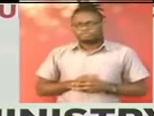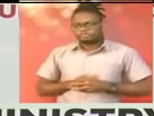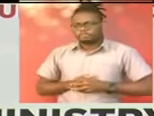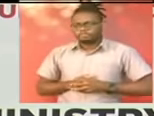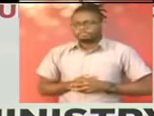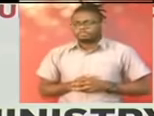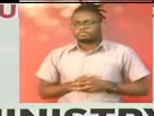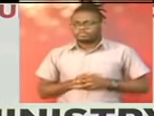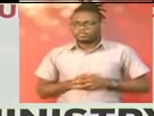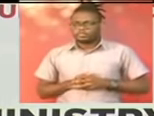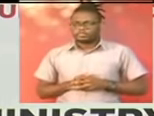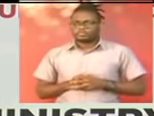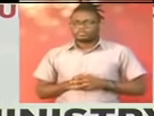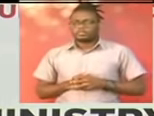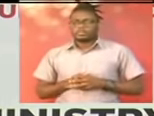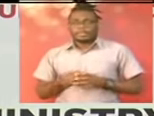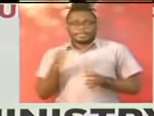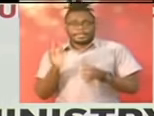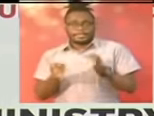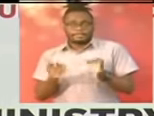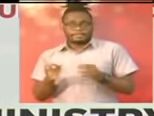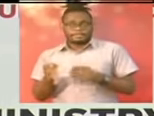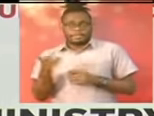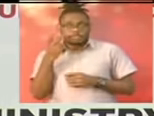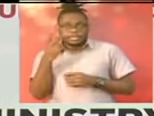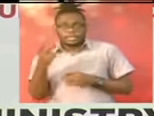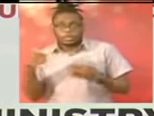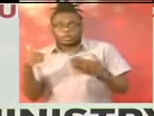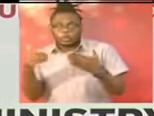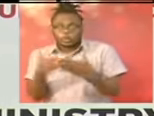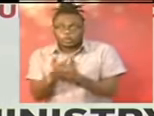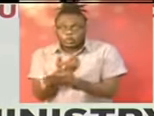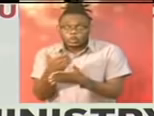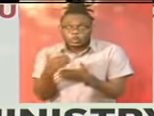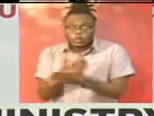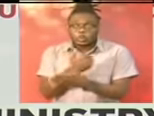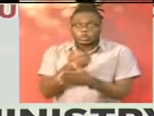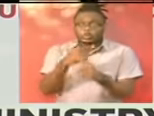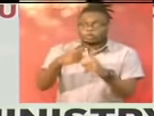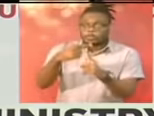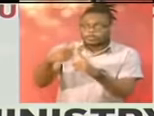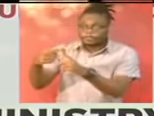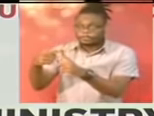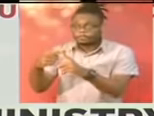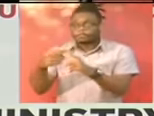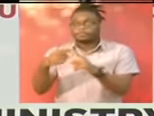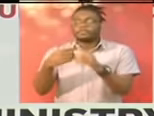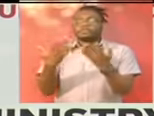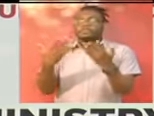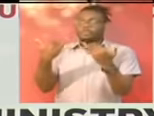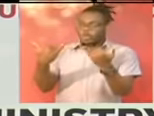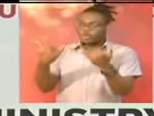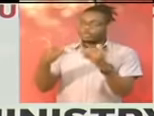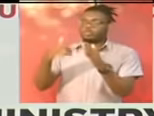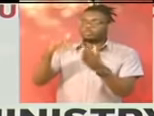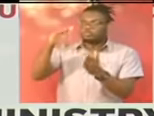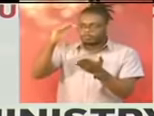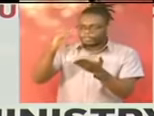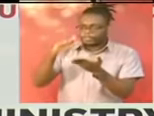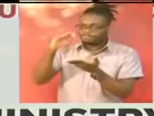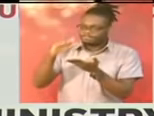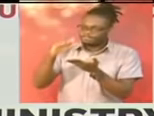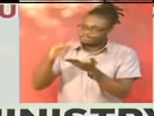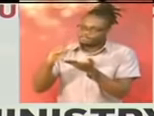into the system go down and the active cases that exist in the system recover, that we're going to have fewer deaths